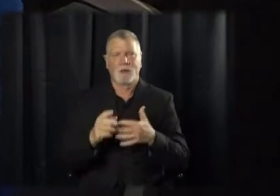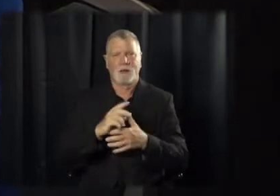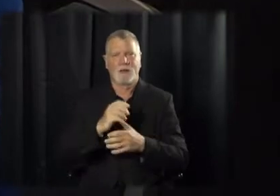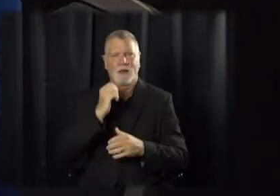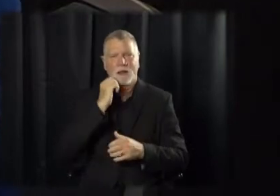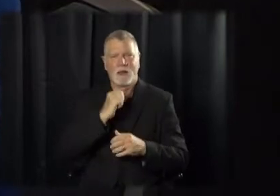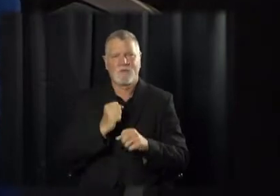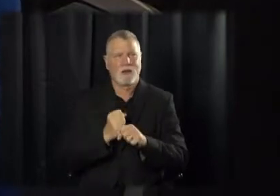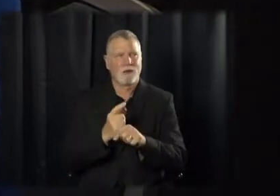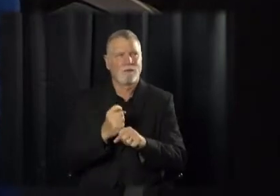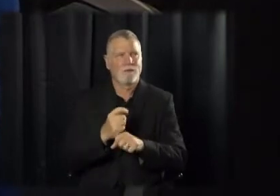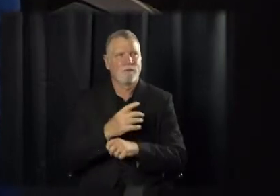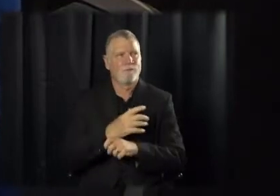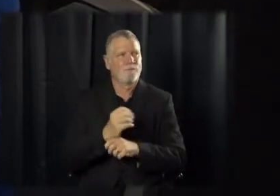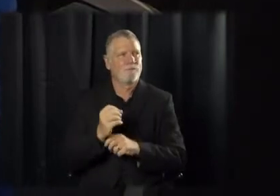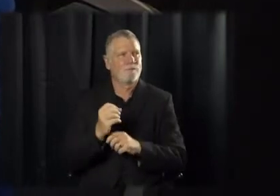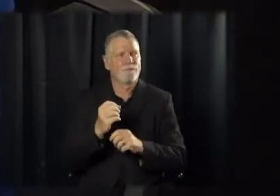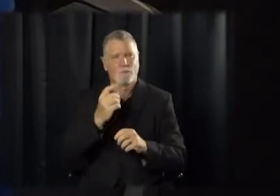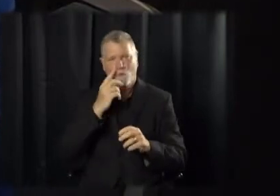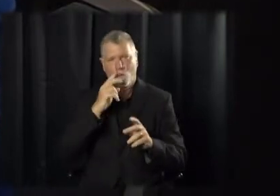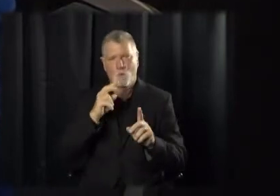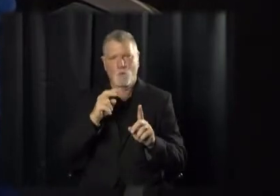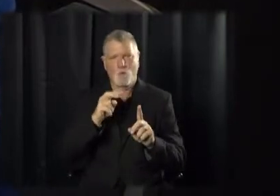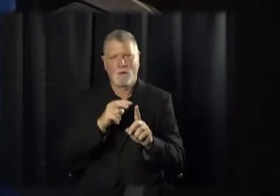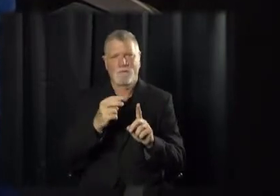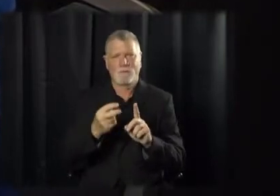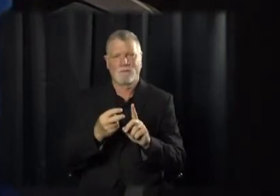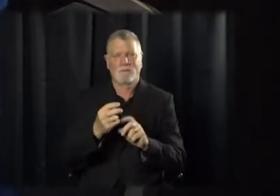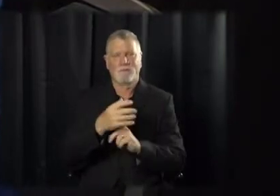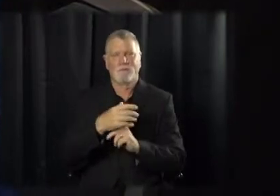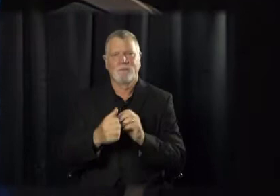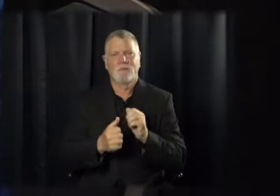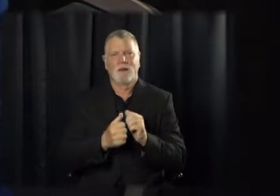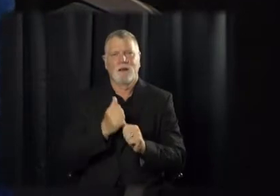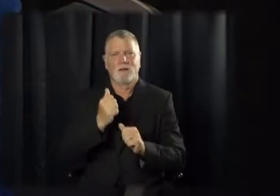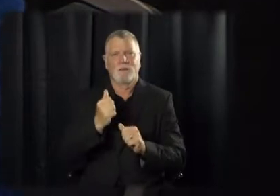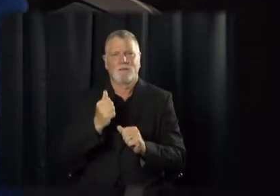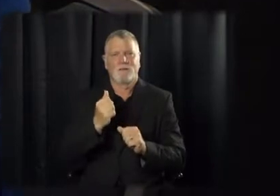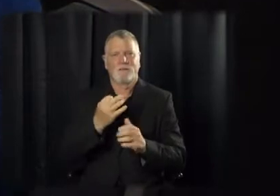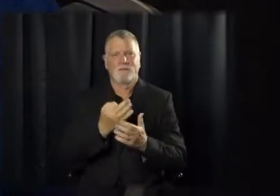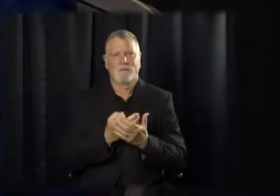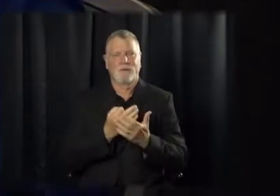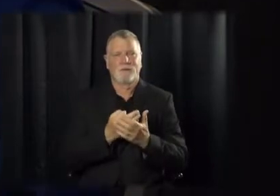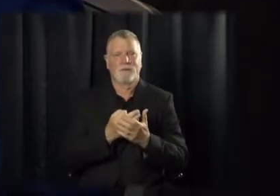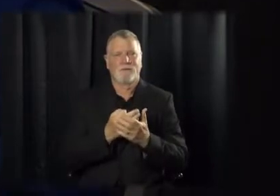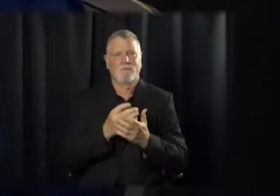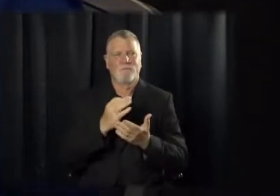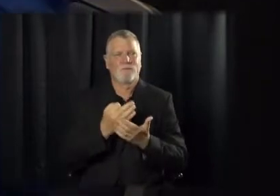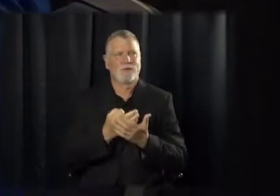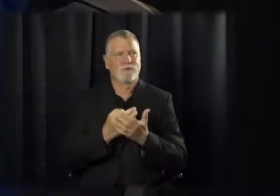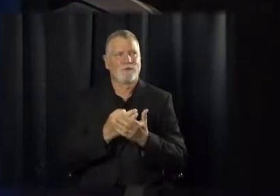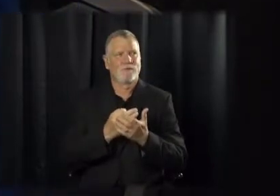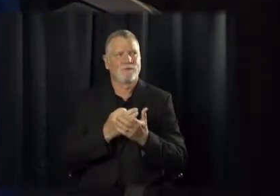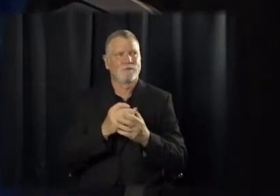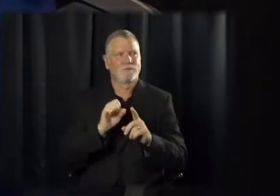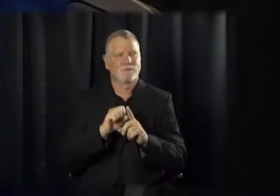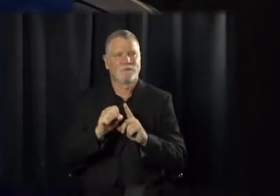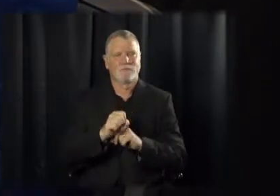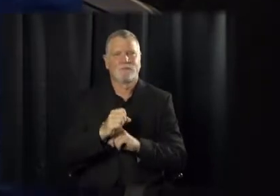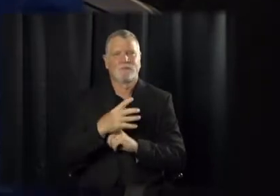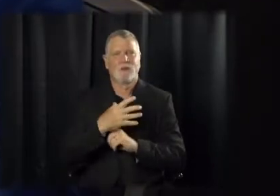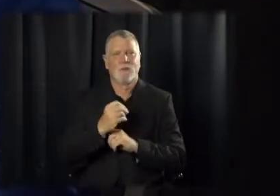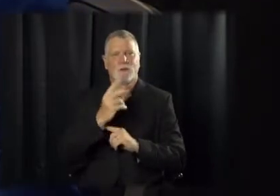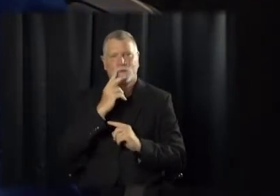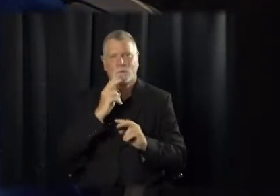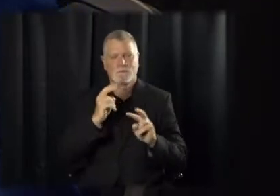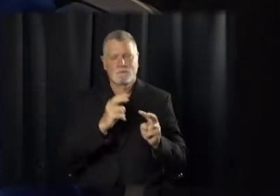least annually to reflect Puerto Rico's latest fiscal and economic situation. Today, I would like to turn